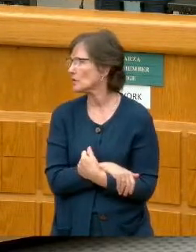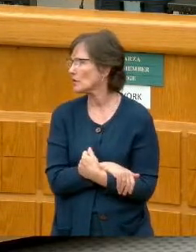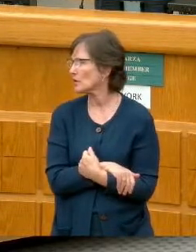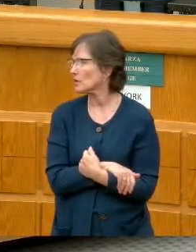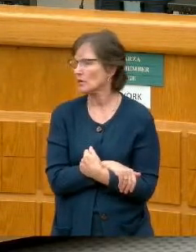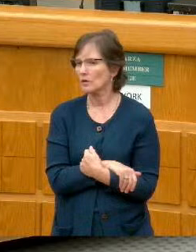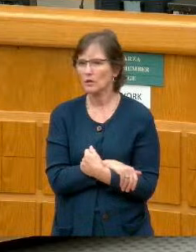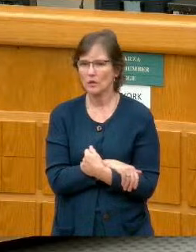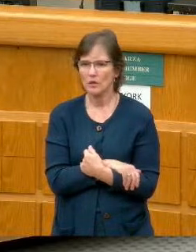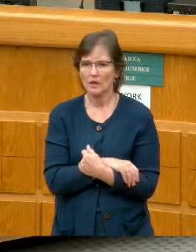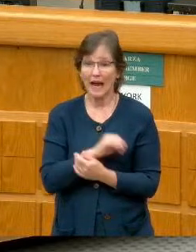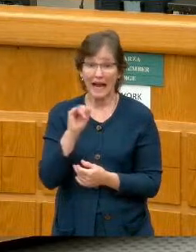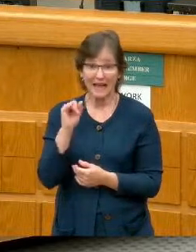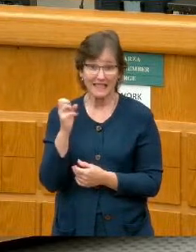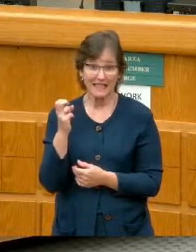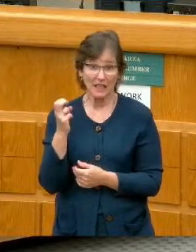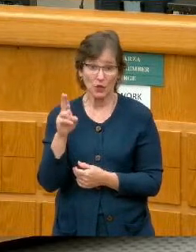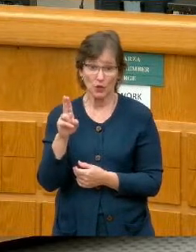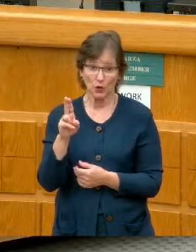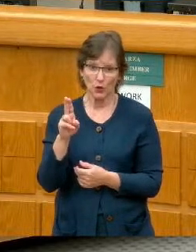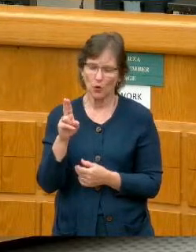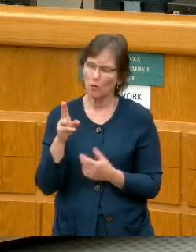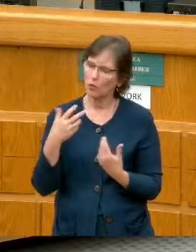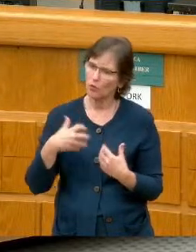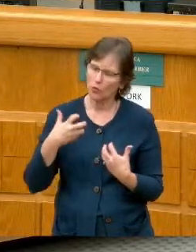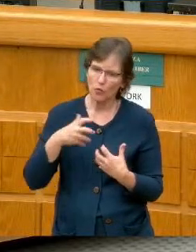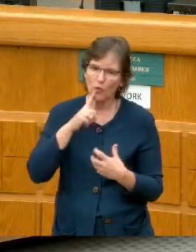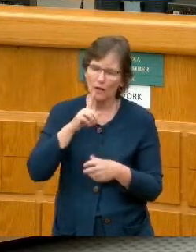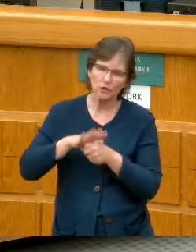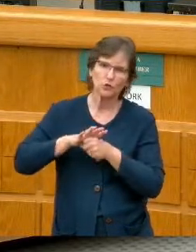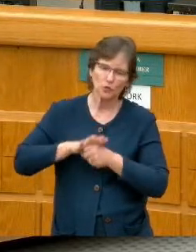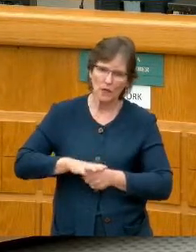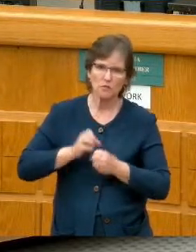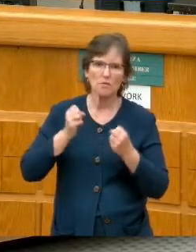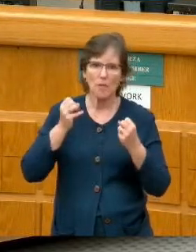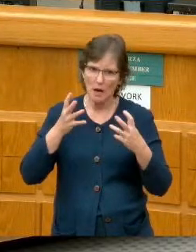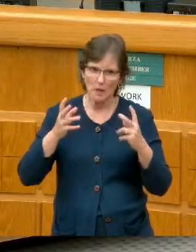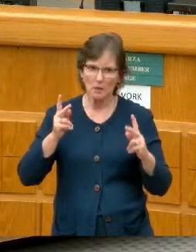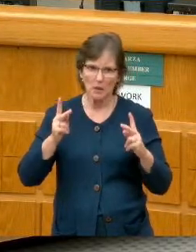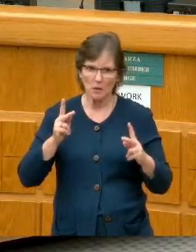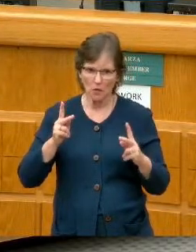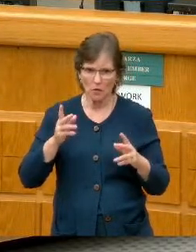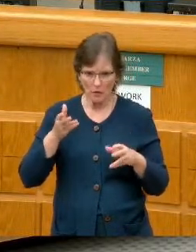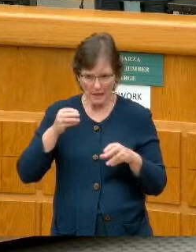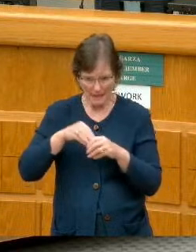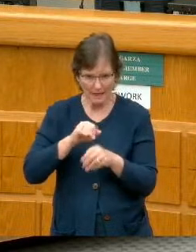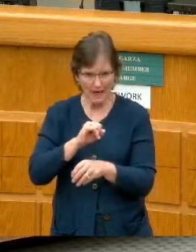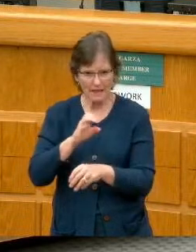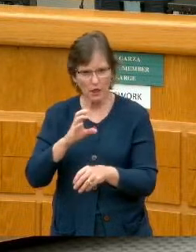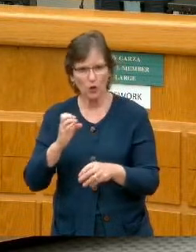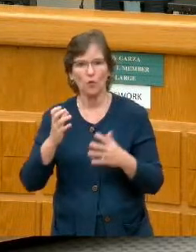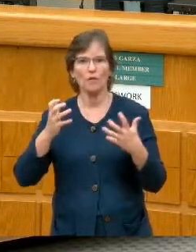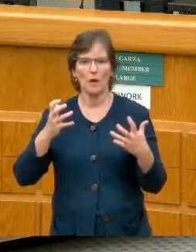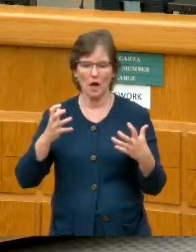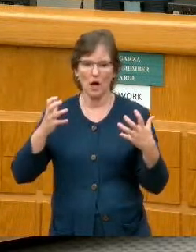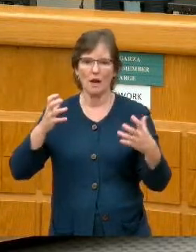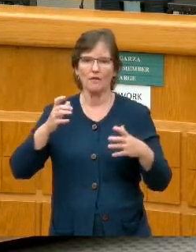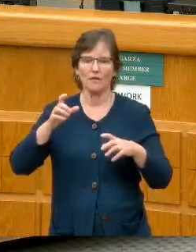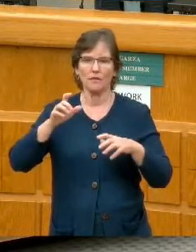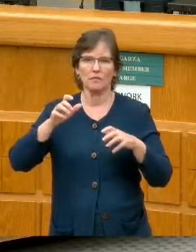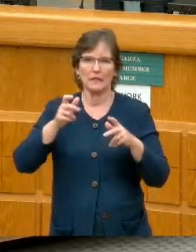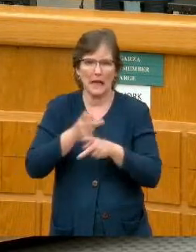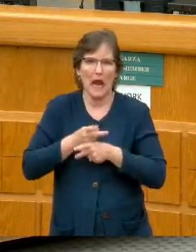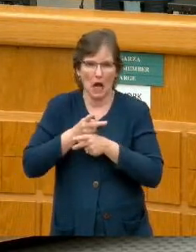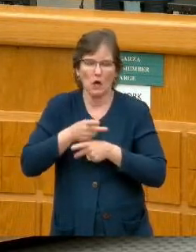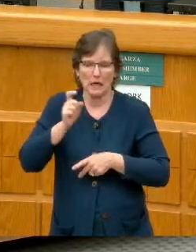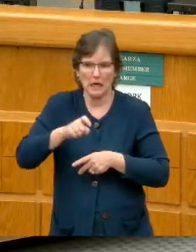bend that were really stretched. As far as I know, there's still FEMA nurses here that are assisting with the duties in the hospitals.